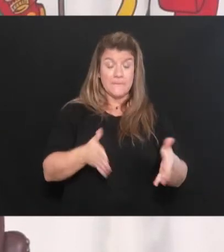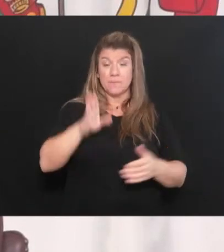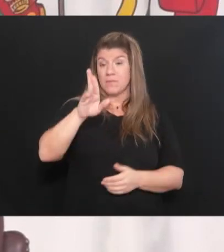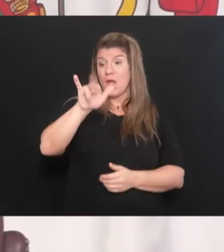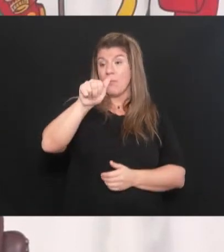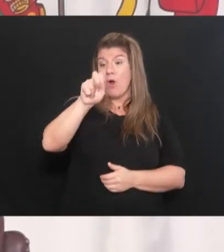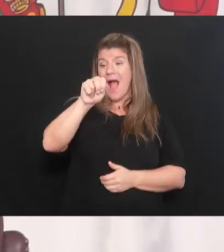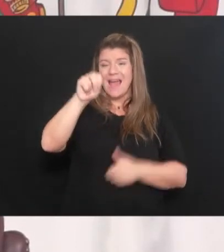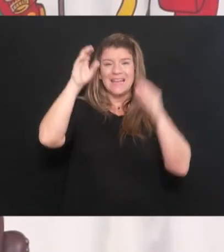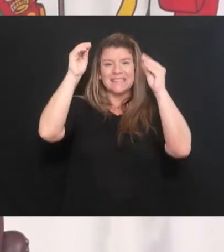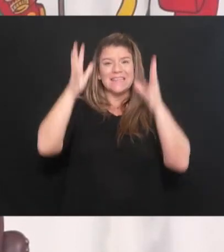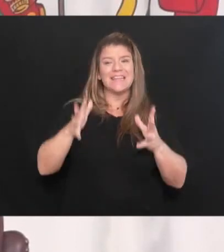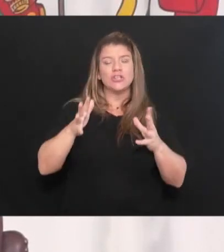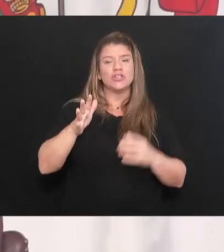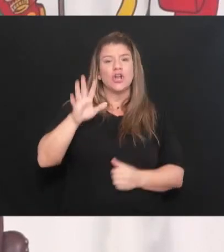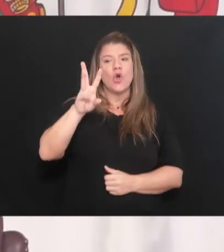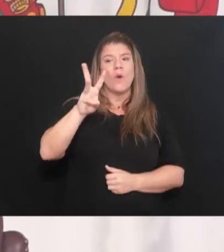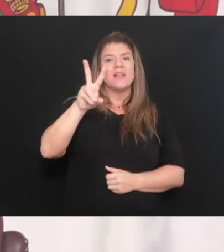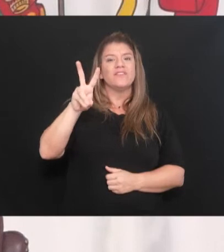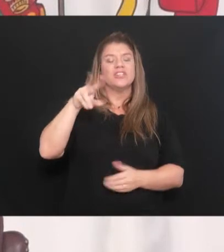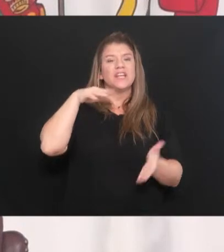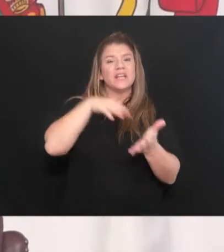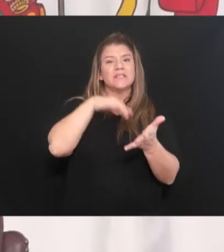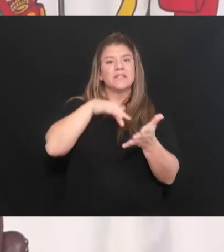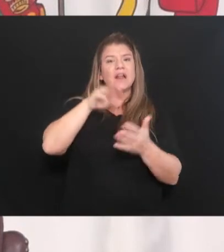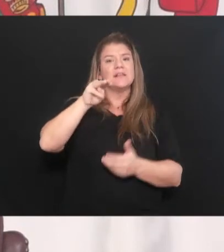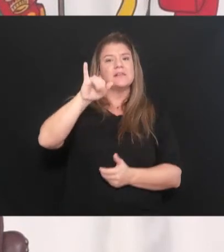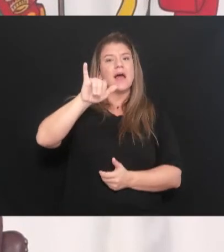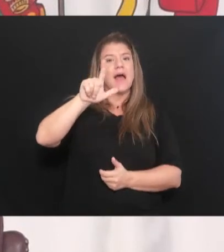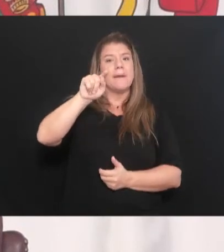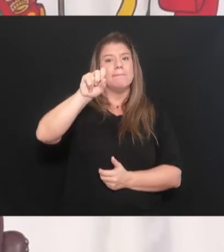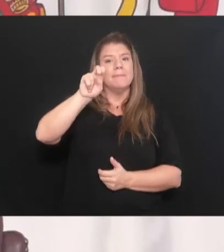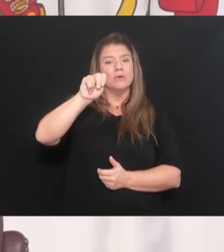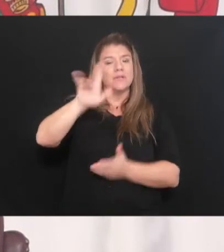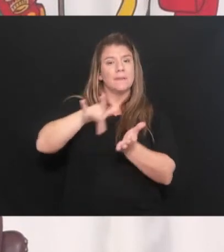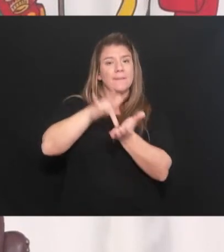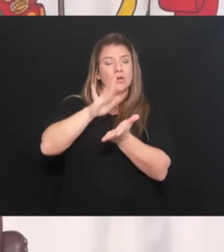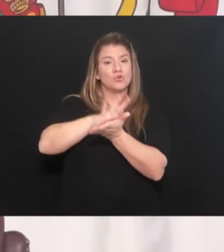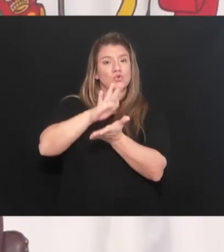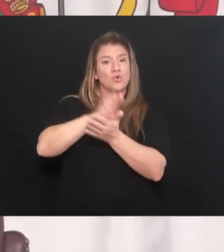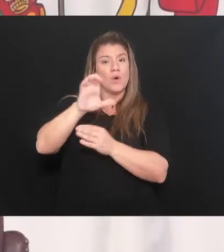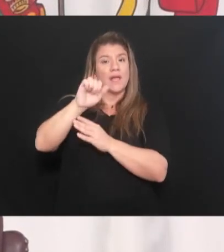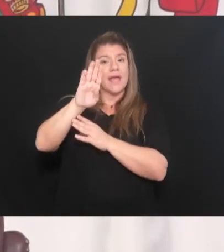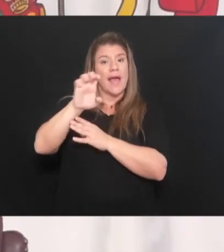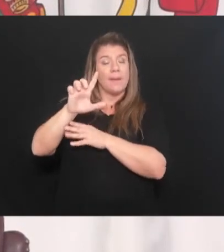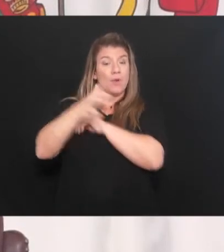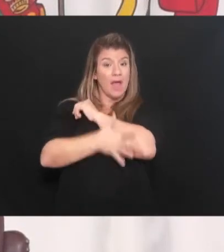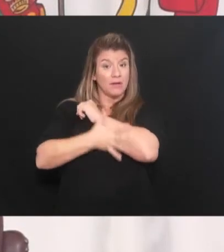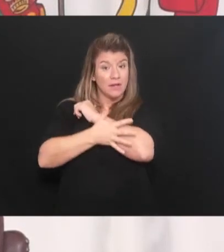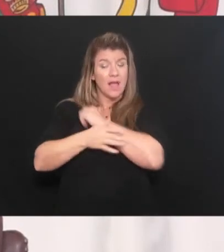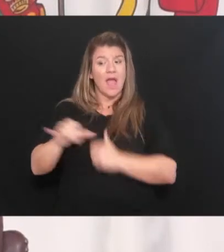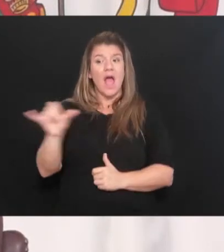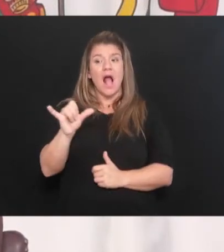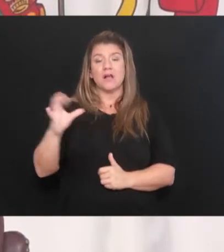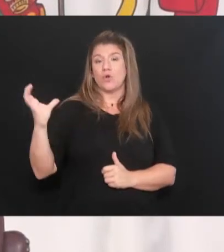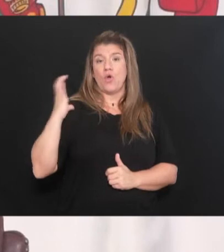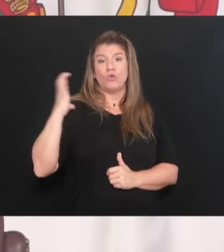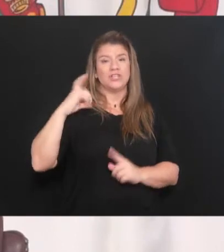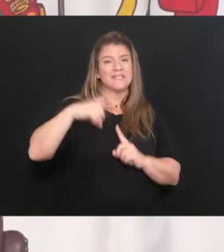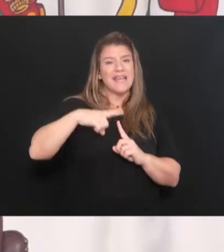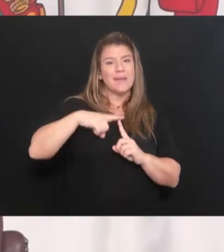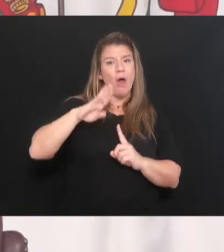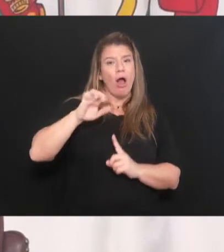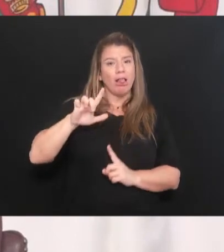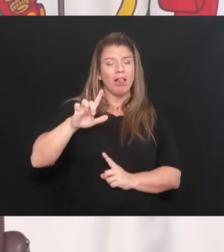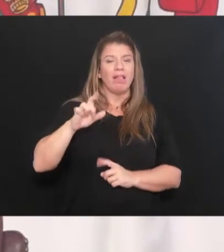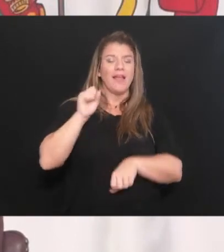a teacher of West Virginia Studies at Milton Middle School in Cabell County, and he also coaches t-ball, and he